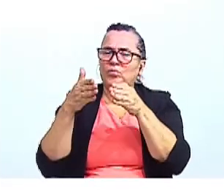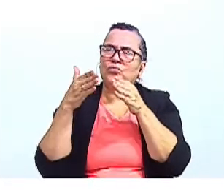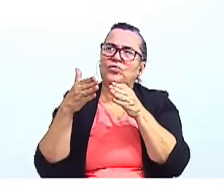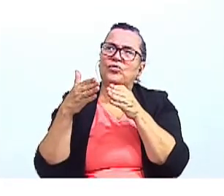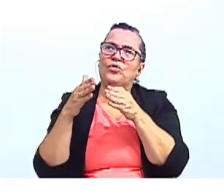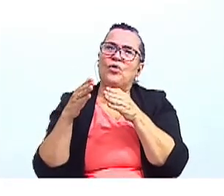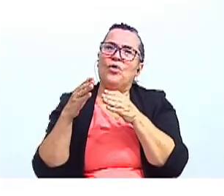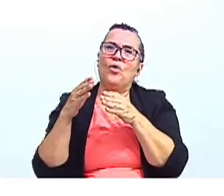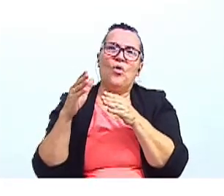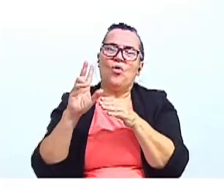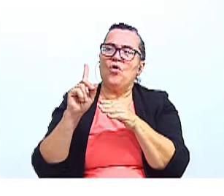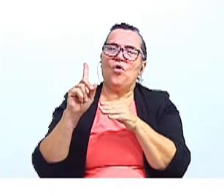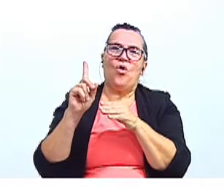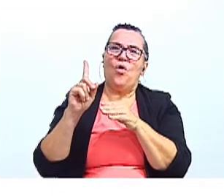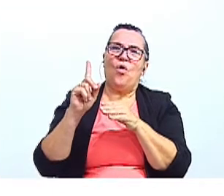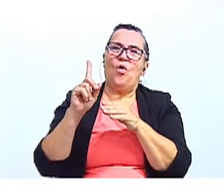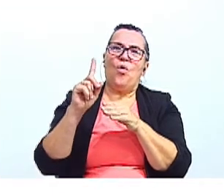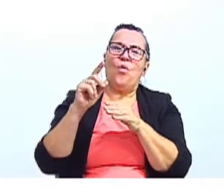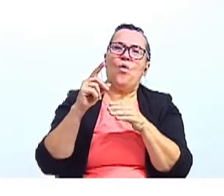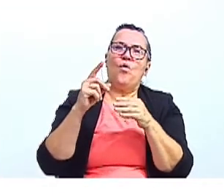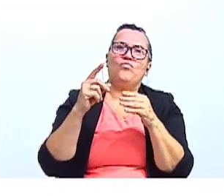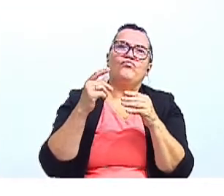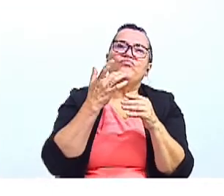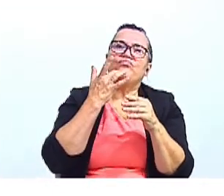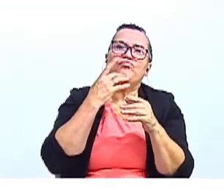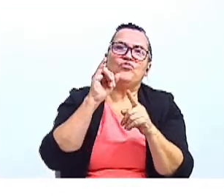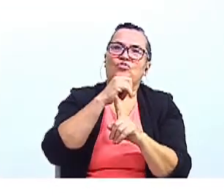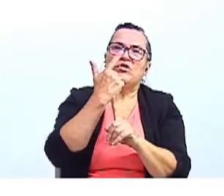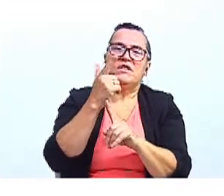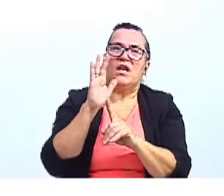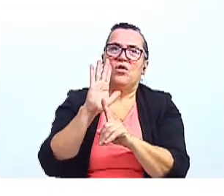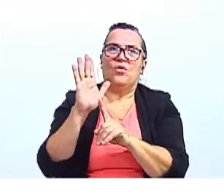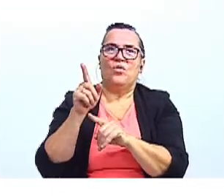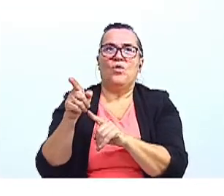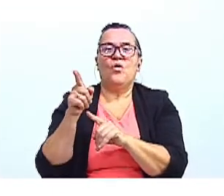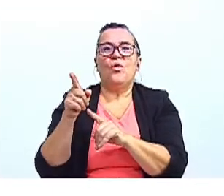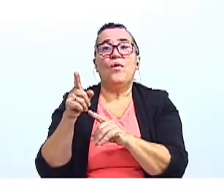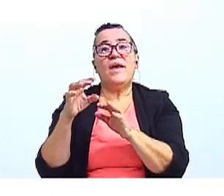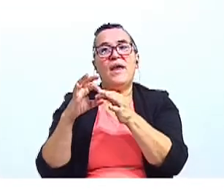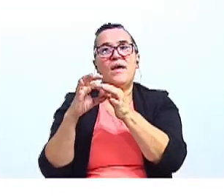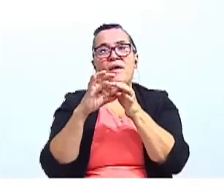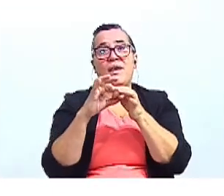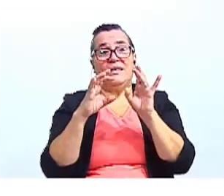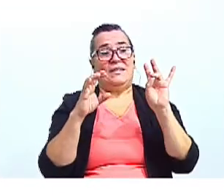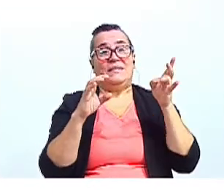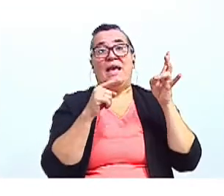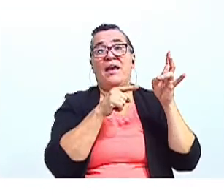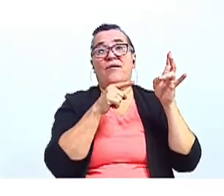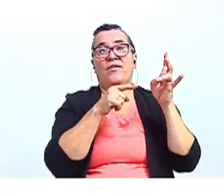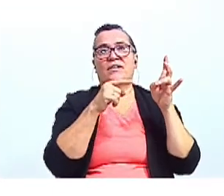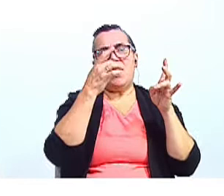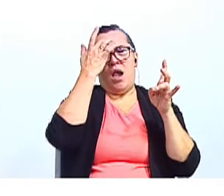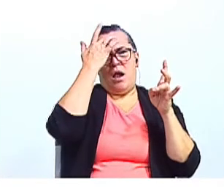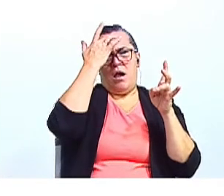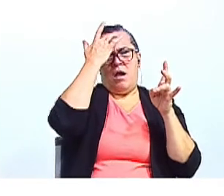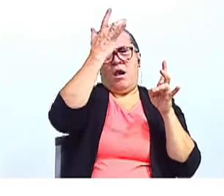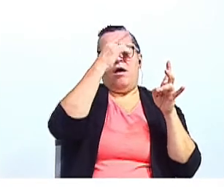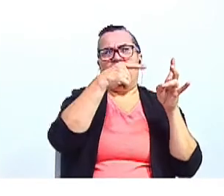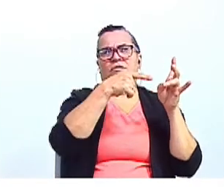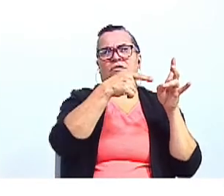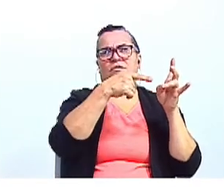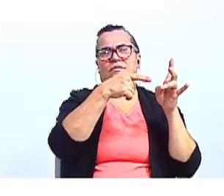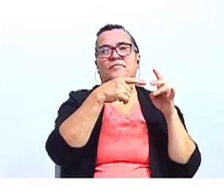a non-social hobby or pursuit. And it's regarding to word number 7, nerds. And